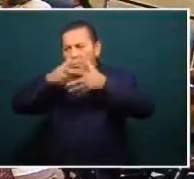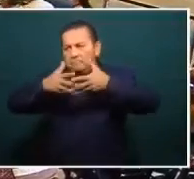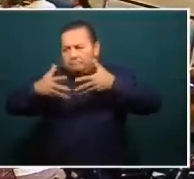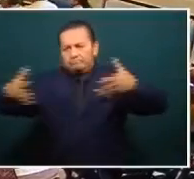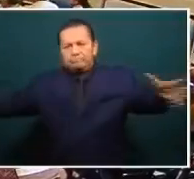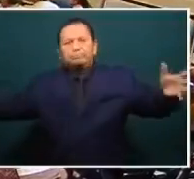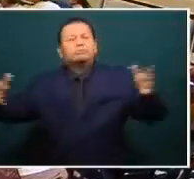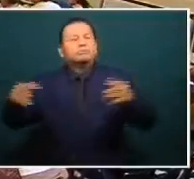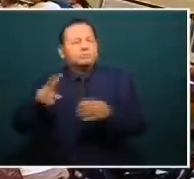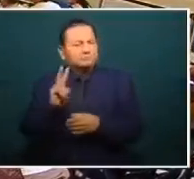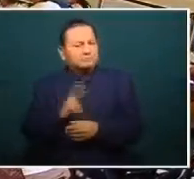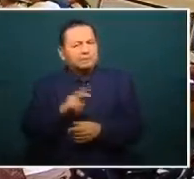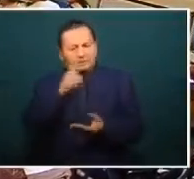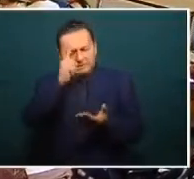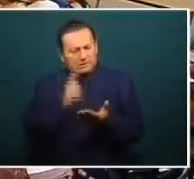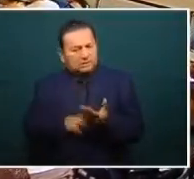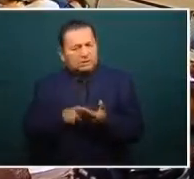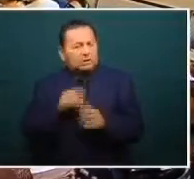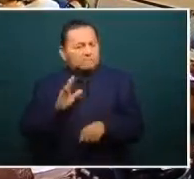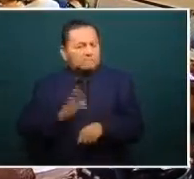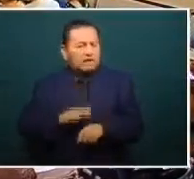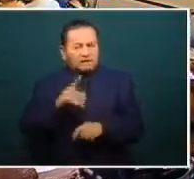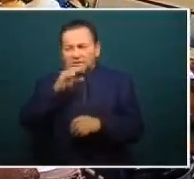that we will have an ample majority,